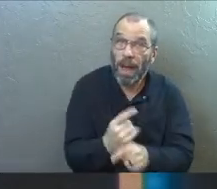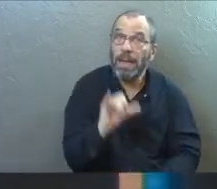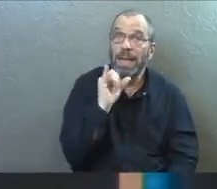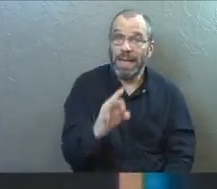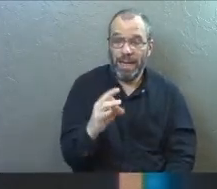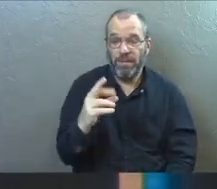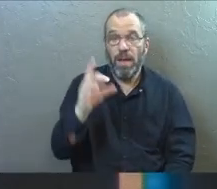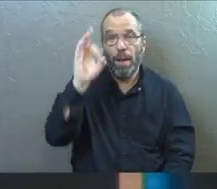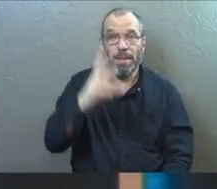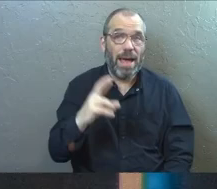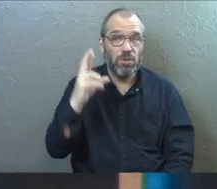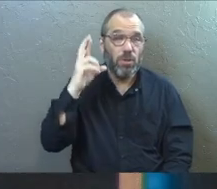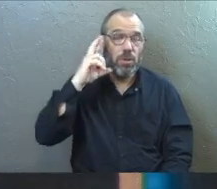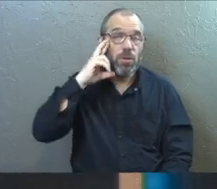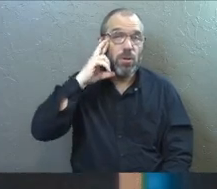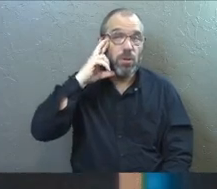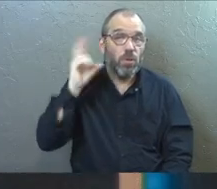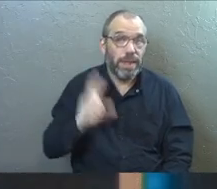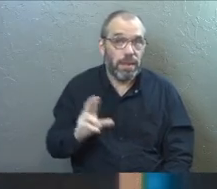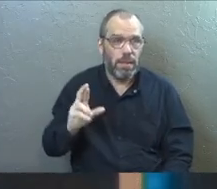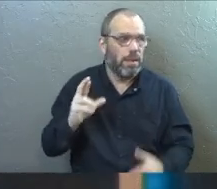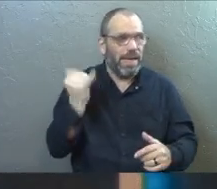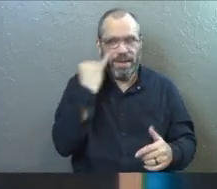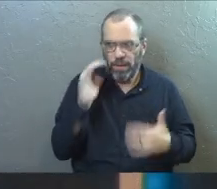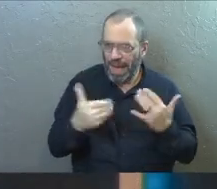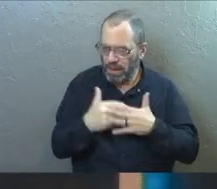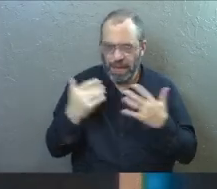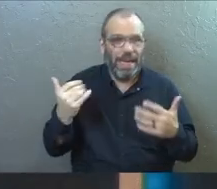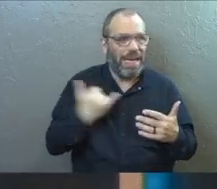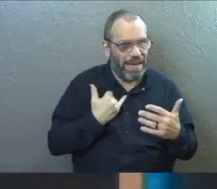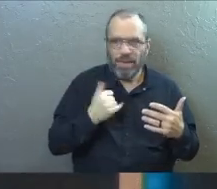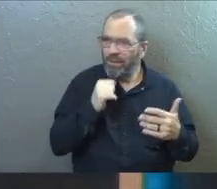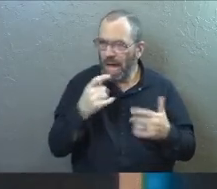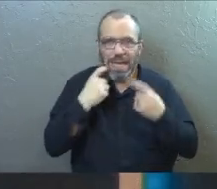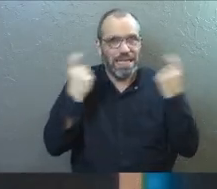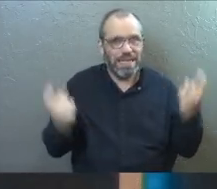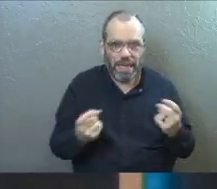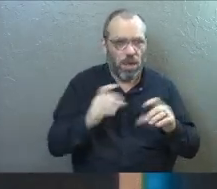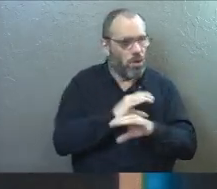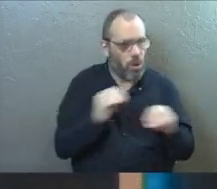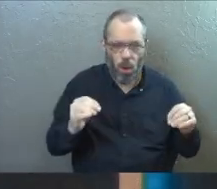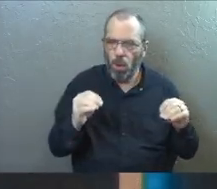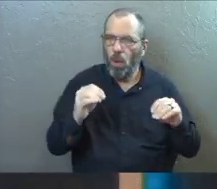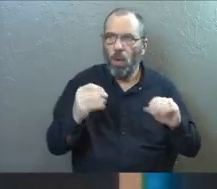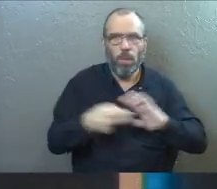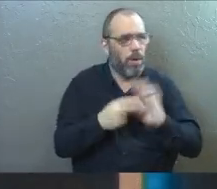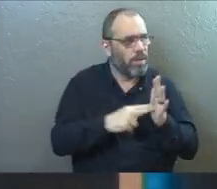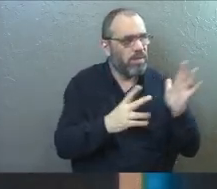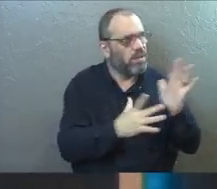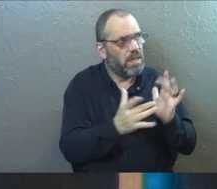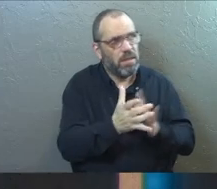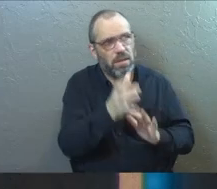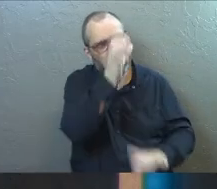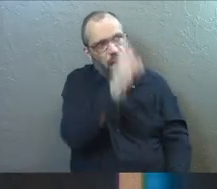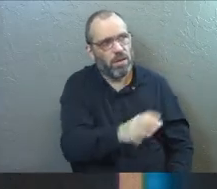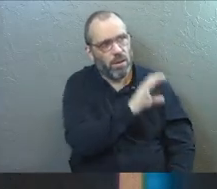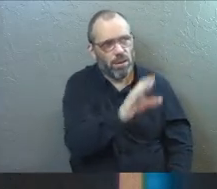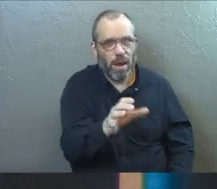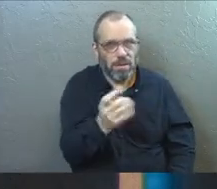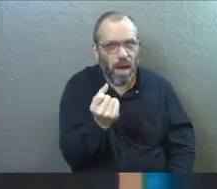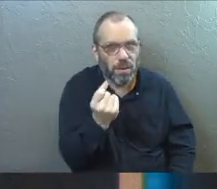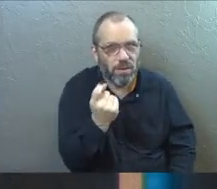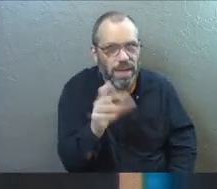Ricky Bustos had not sinned, there would not be, right? If we all had this saying, if I had not sinned, there would not be a reason for Jesus to have gone on the cross. Feel the weight of